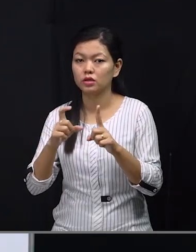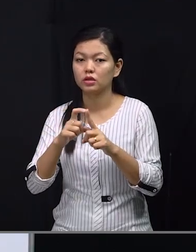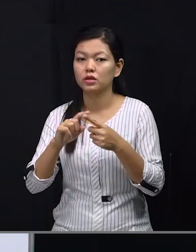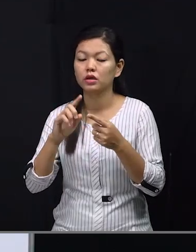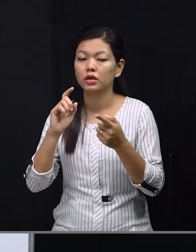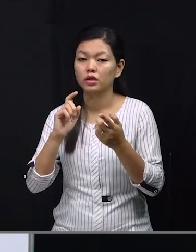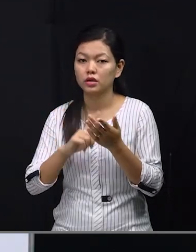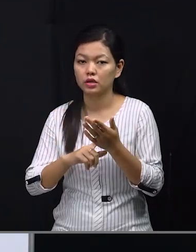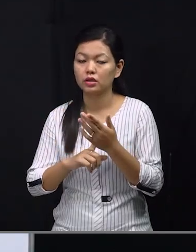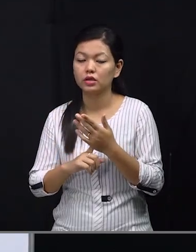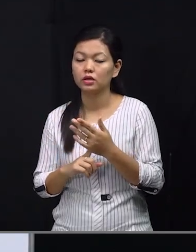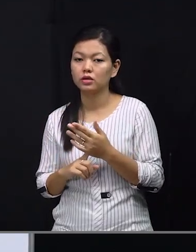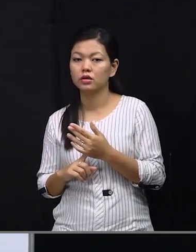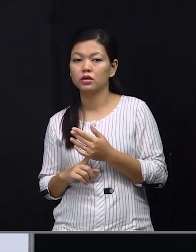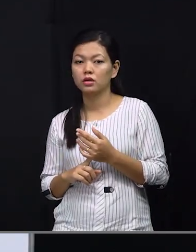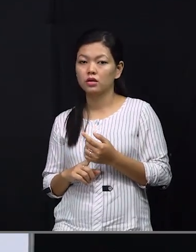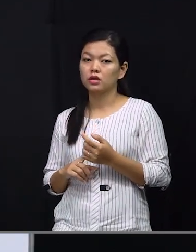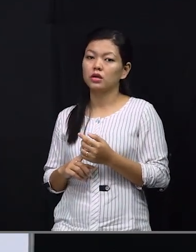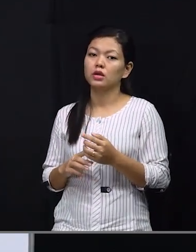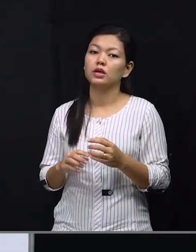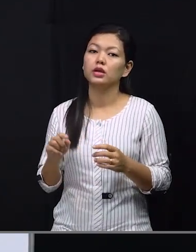prepared is treated with cuprous